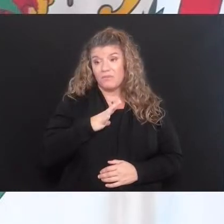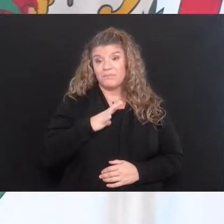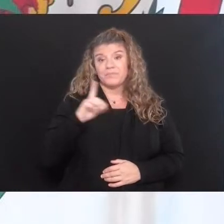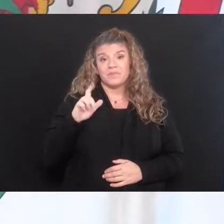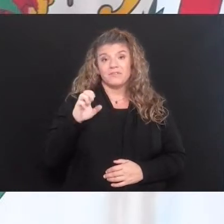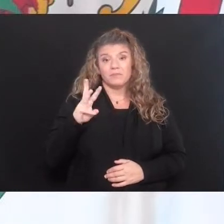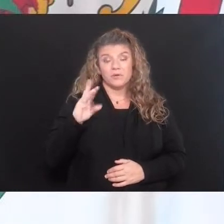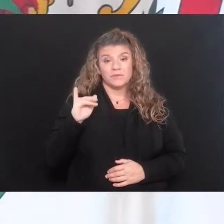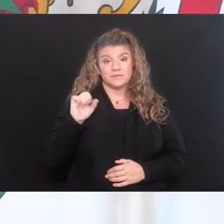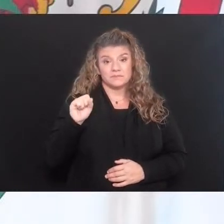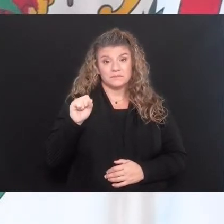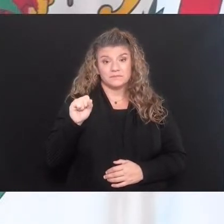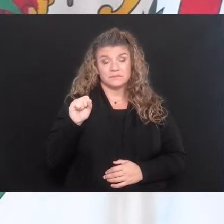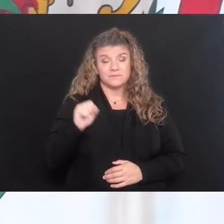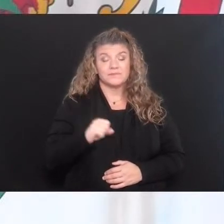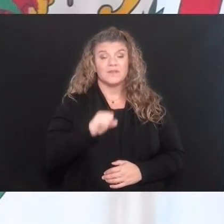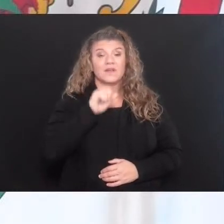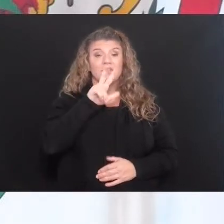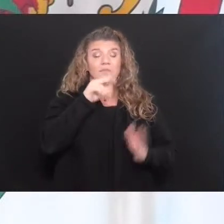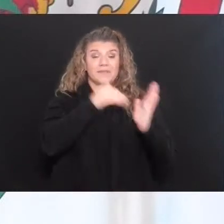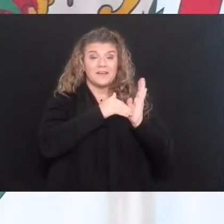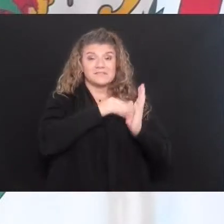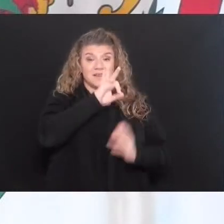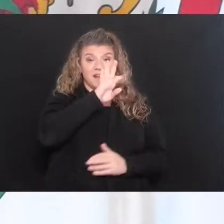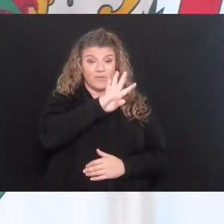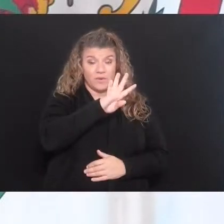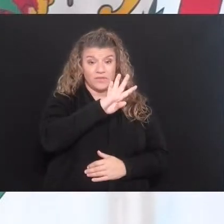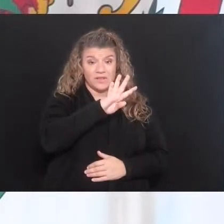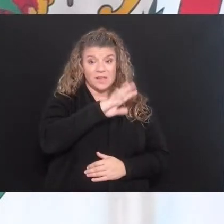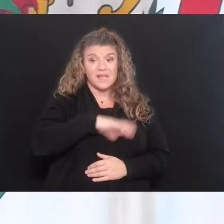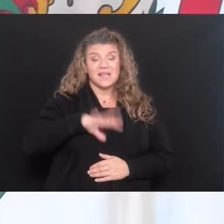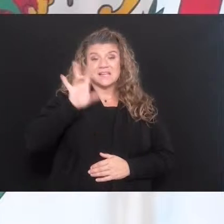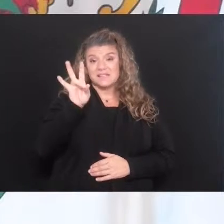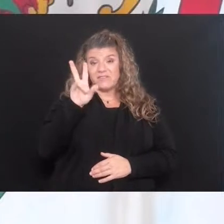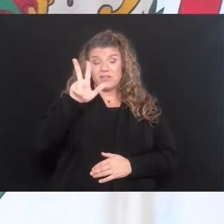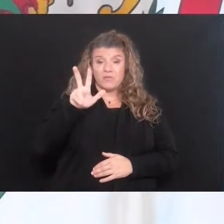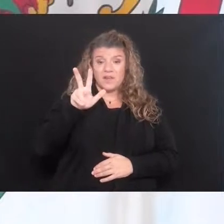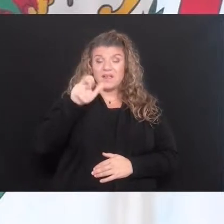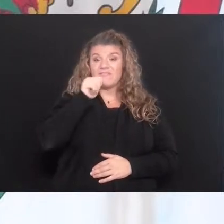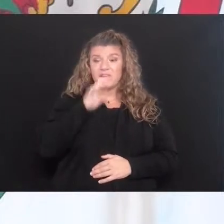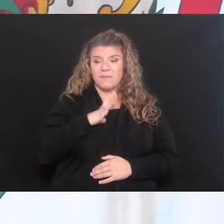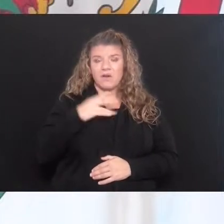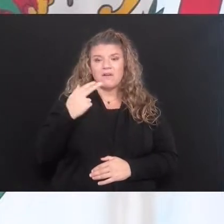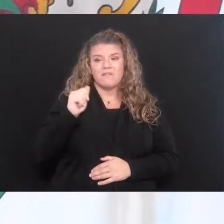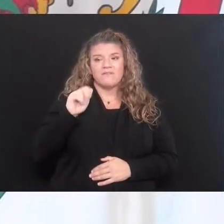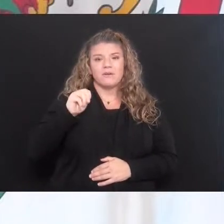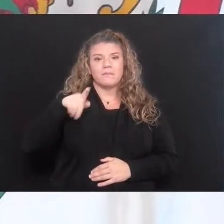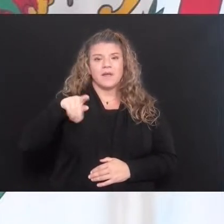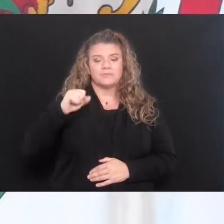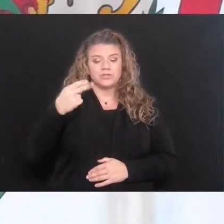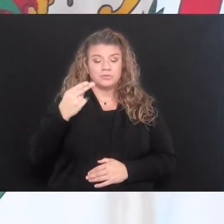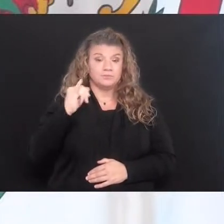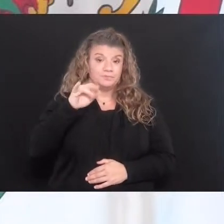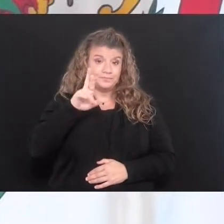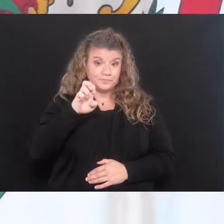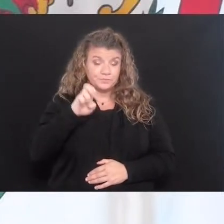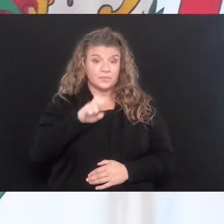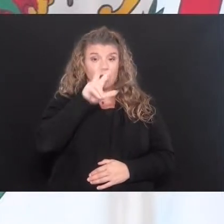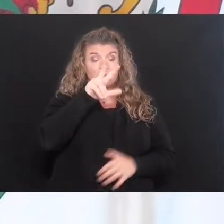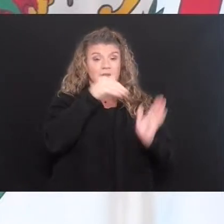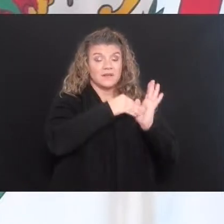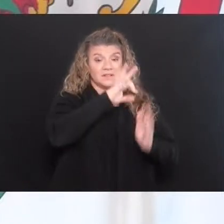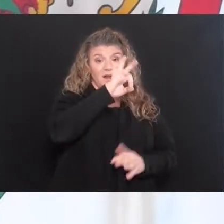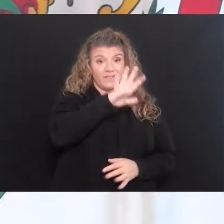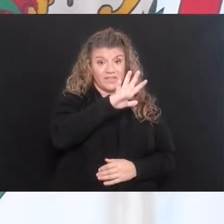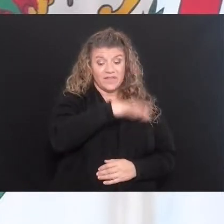Lewis County. The 3,094th death is a 73-year-old female from Hampshire County. The